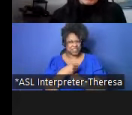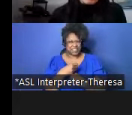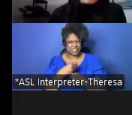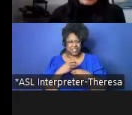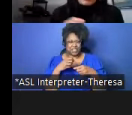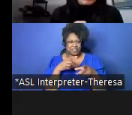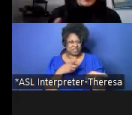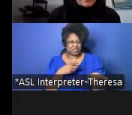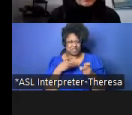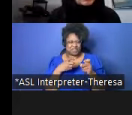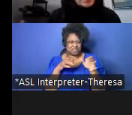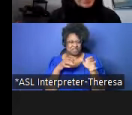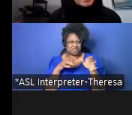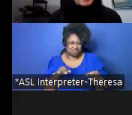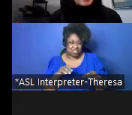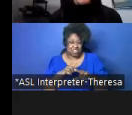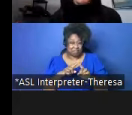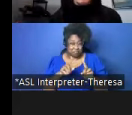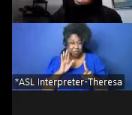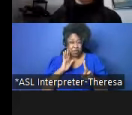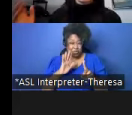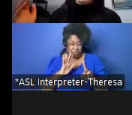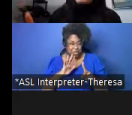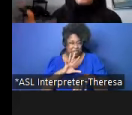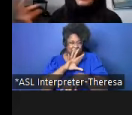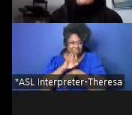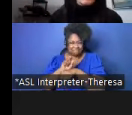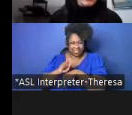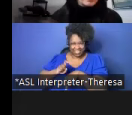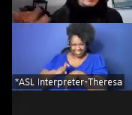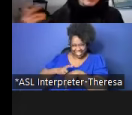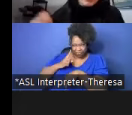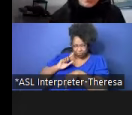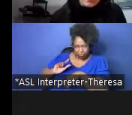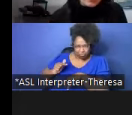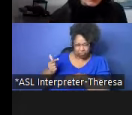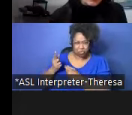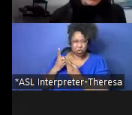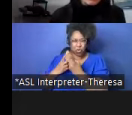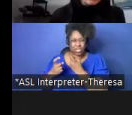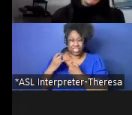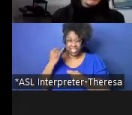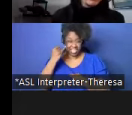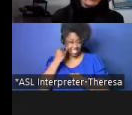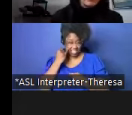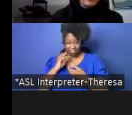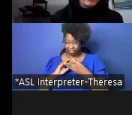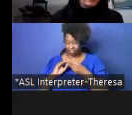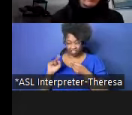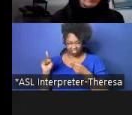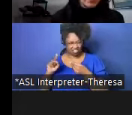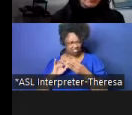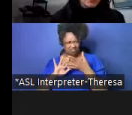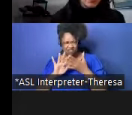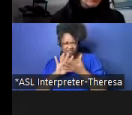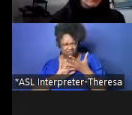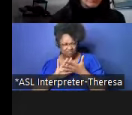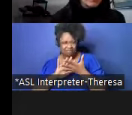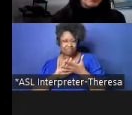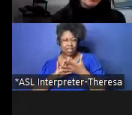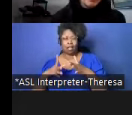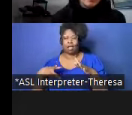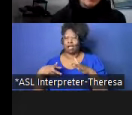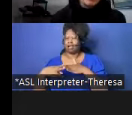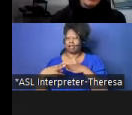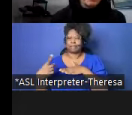we are going to leave space for questions. But you know, if there's anything that's not clear, then feel free to cut us off, or if you